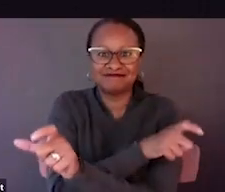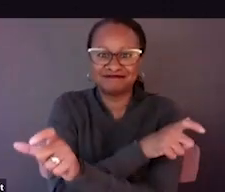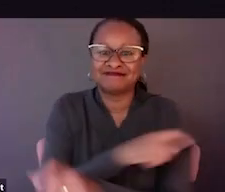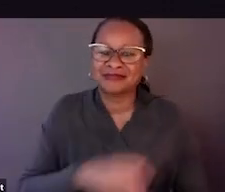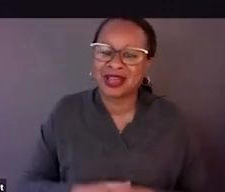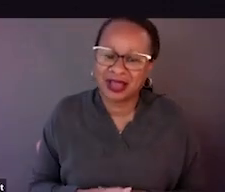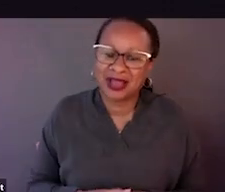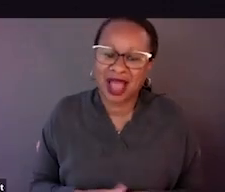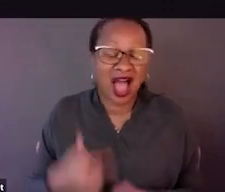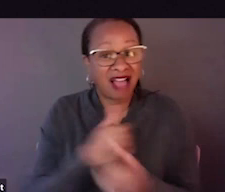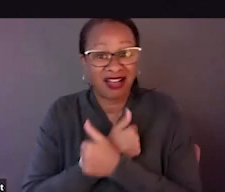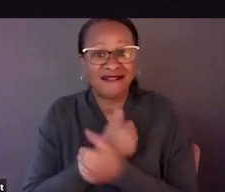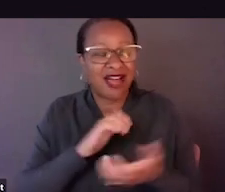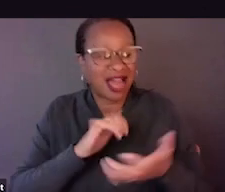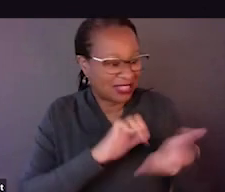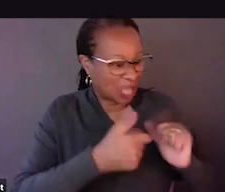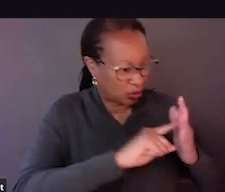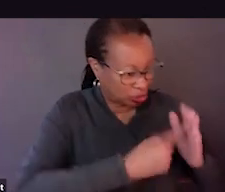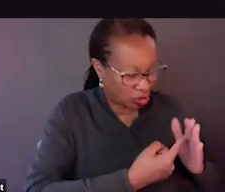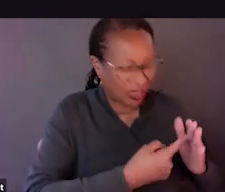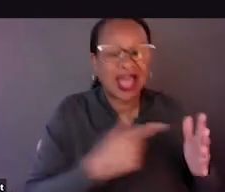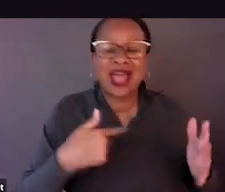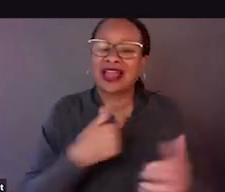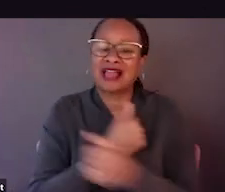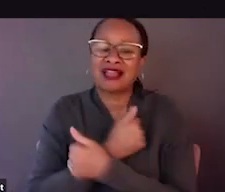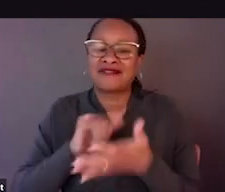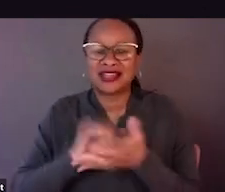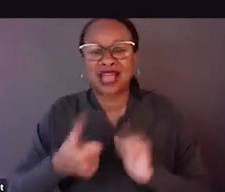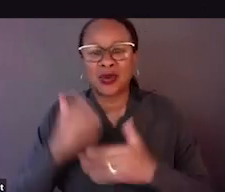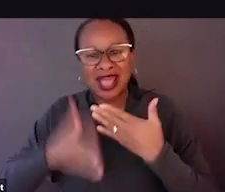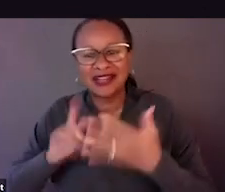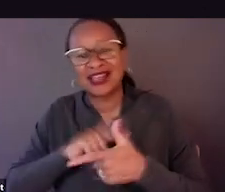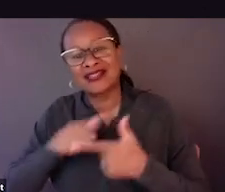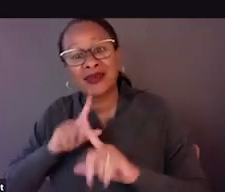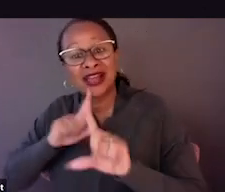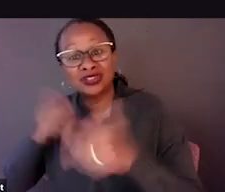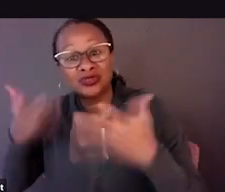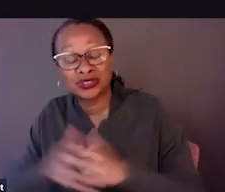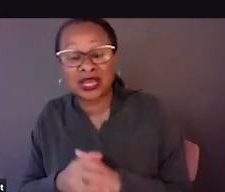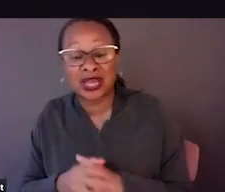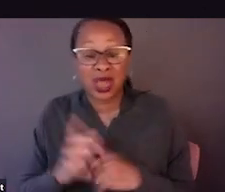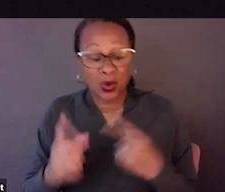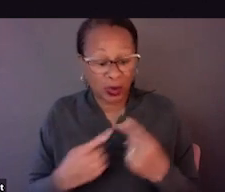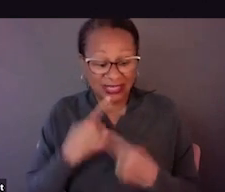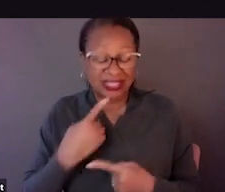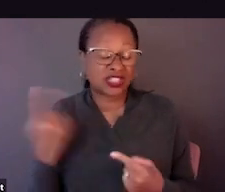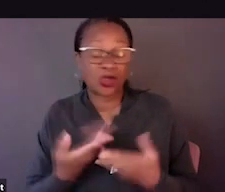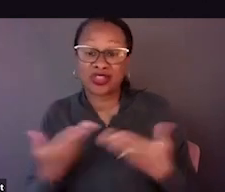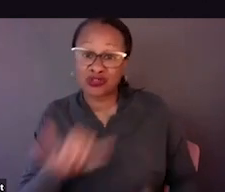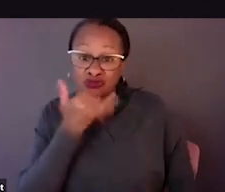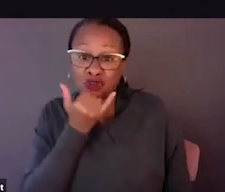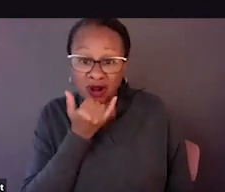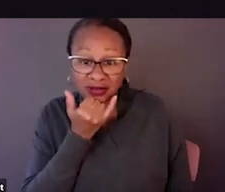that. I love that that's how it started, and I love that that's how it ended and that it was answered. And when he says, the only thing wrong with black people is that black